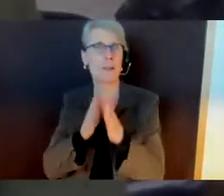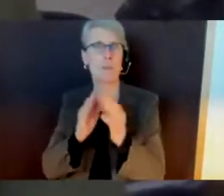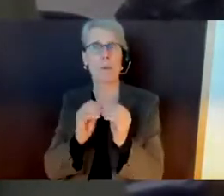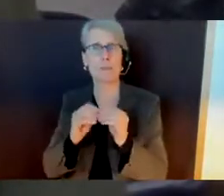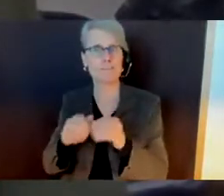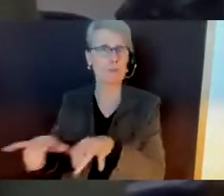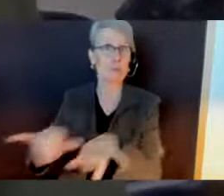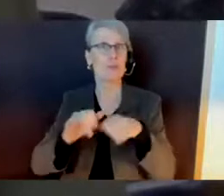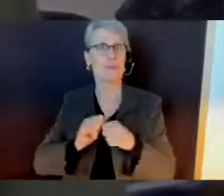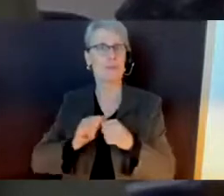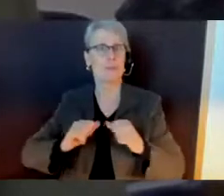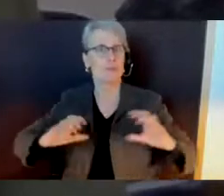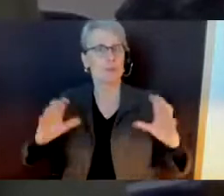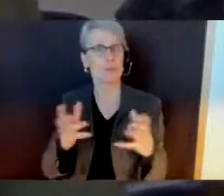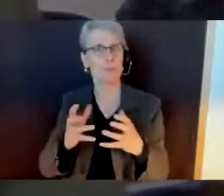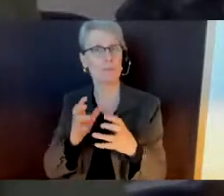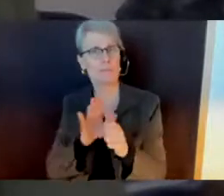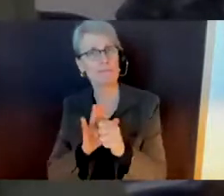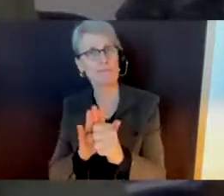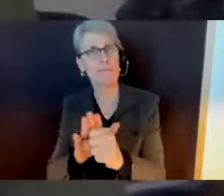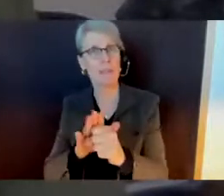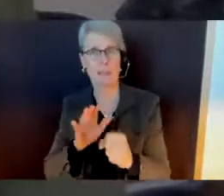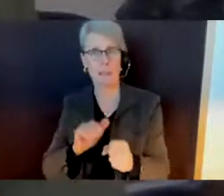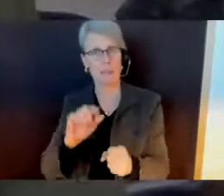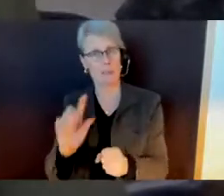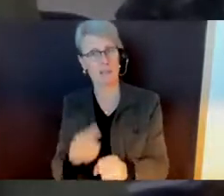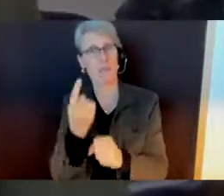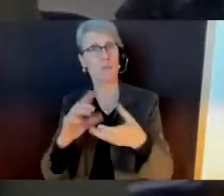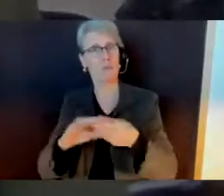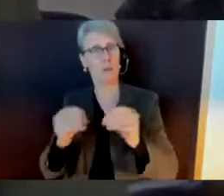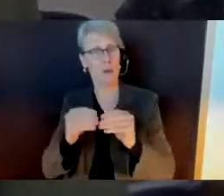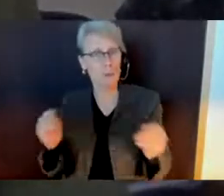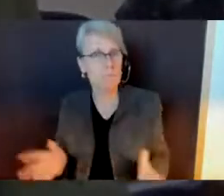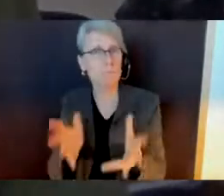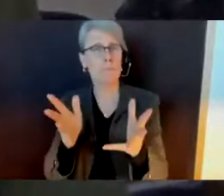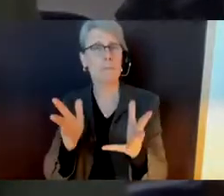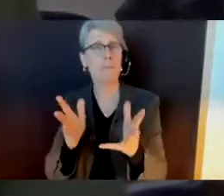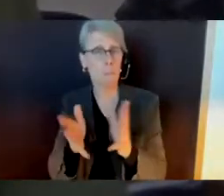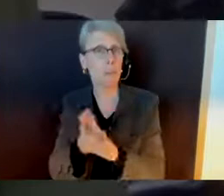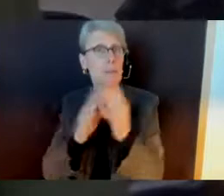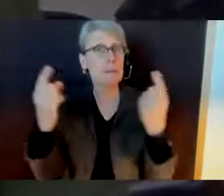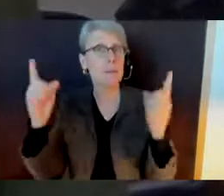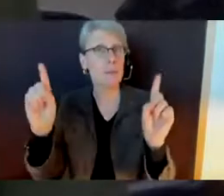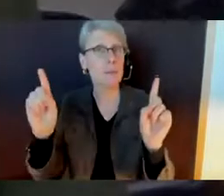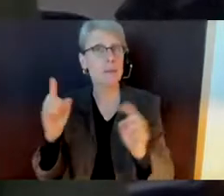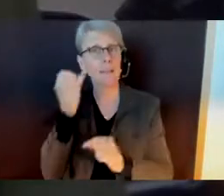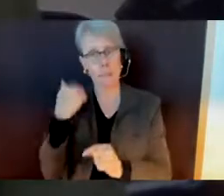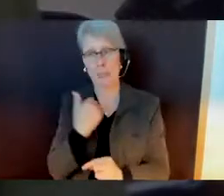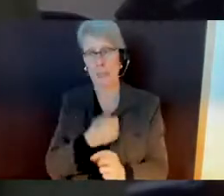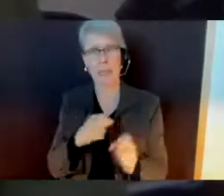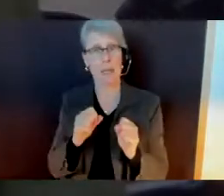universal movement. It is in fact proven to be successful, that when we can narrate a